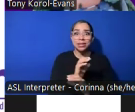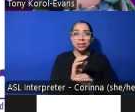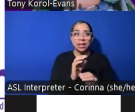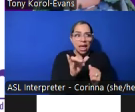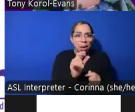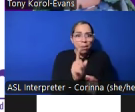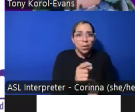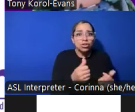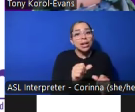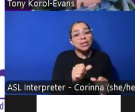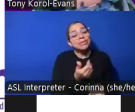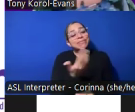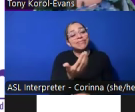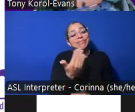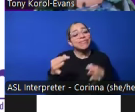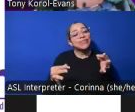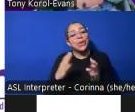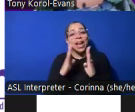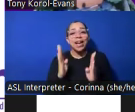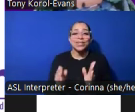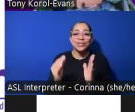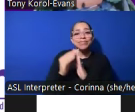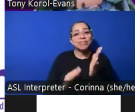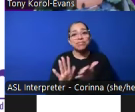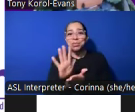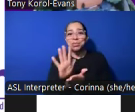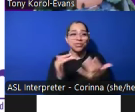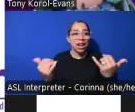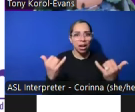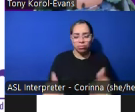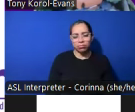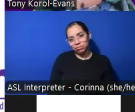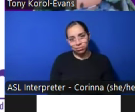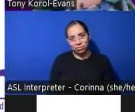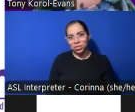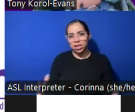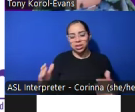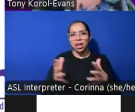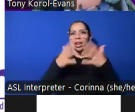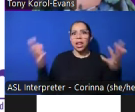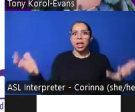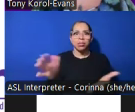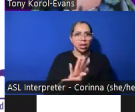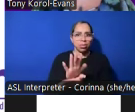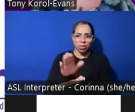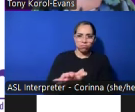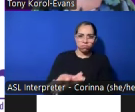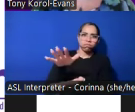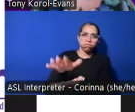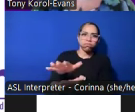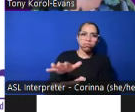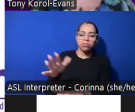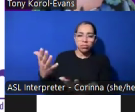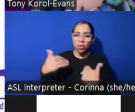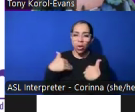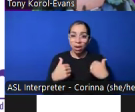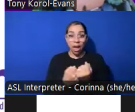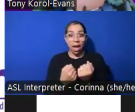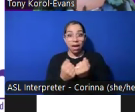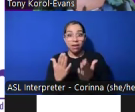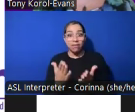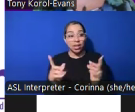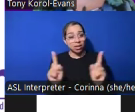that paperwork, oh my gosh, it's a lot of paperwork, right? And so having an advocate that can be right there with you